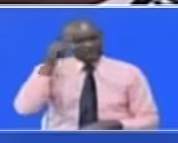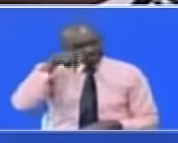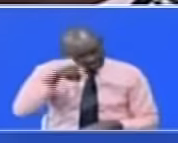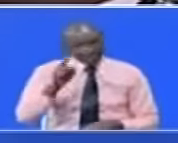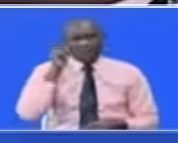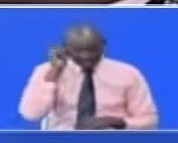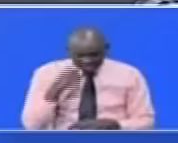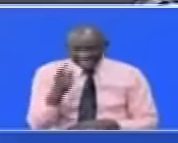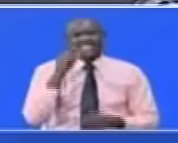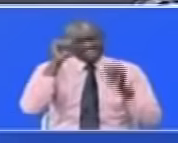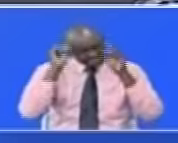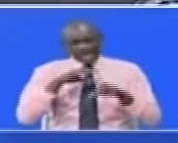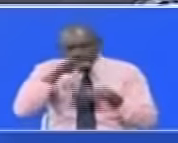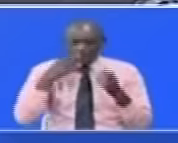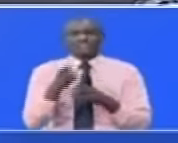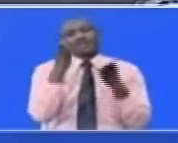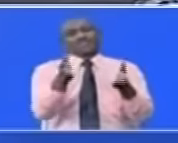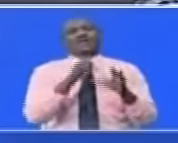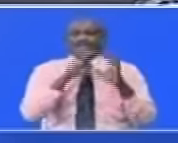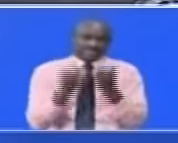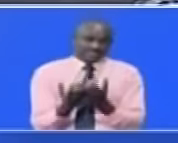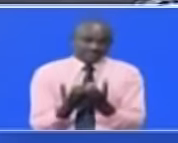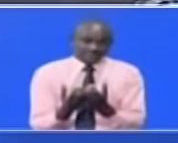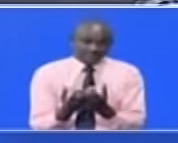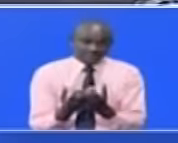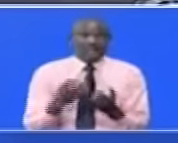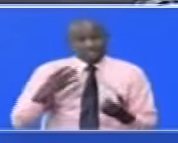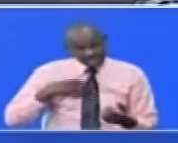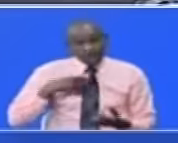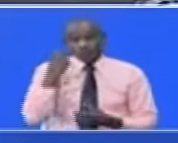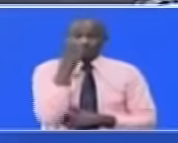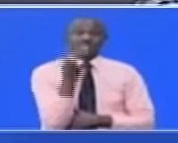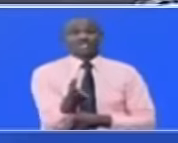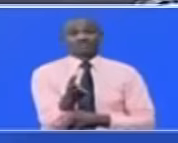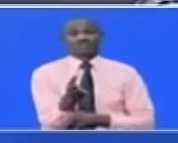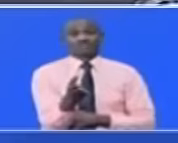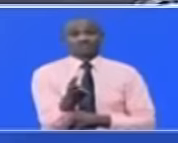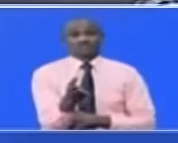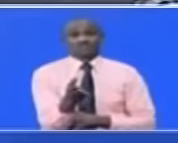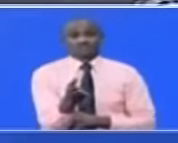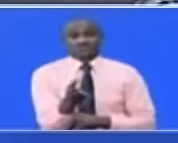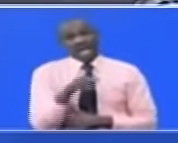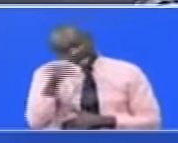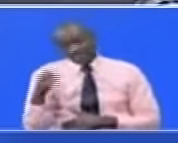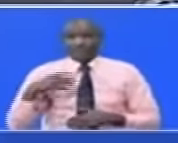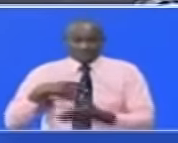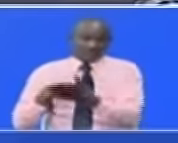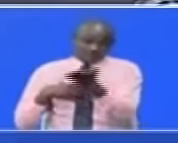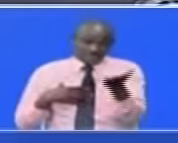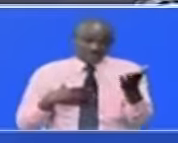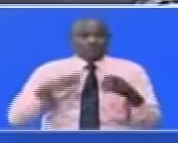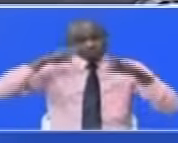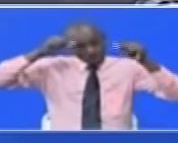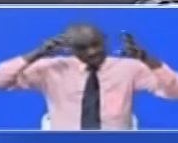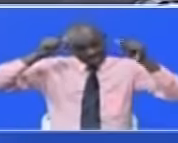teacher absconds duty. As we go forward, our colleagues who are here with me in the tent, Mutisia and company from the quality assurance